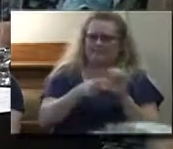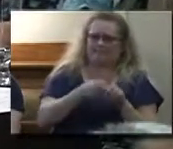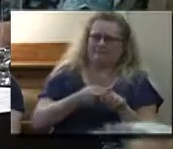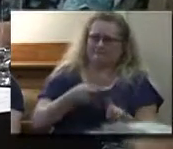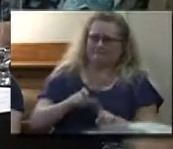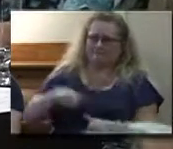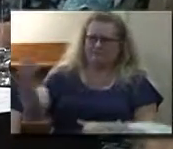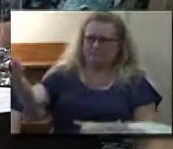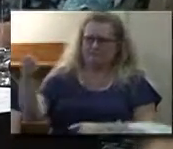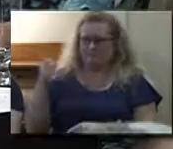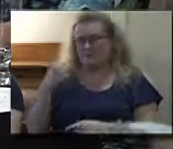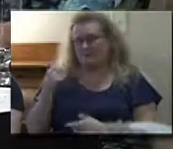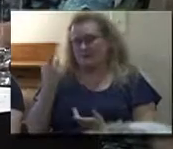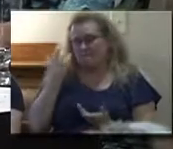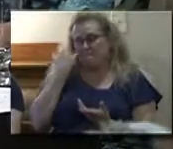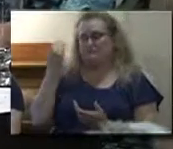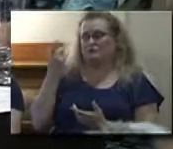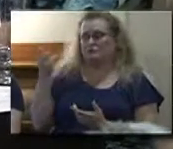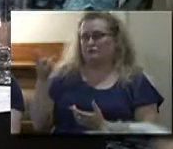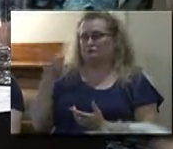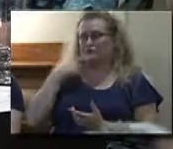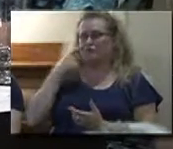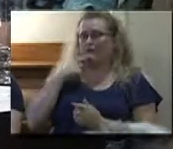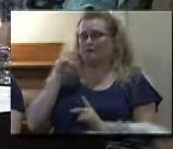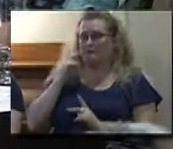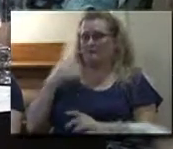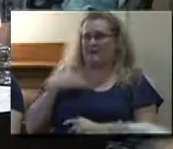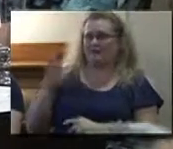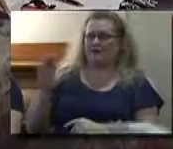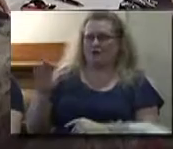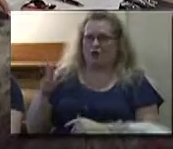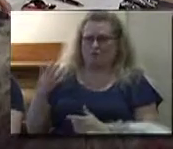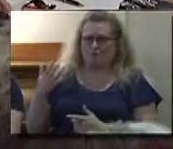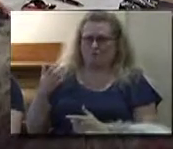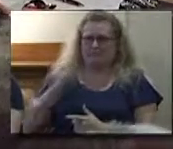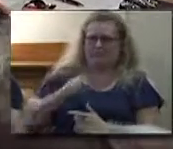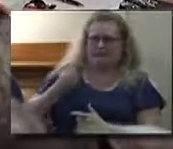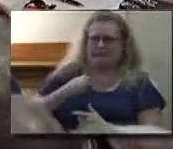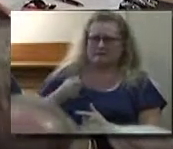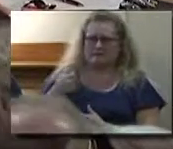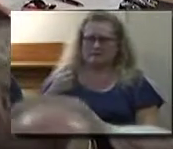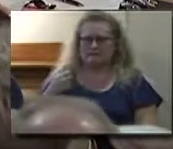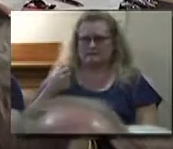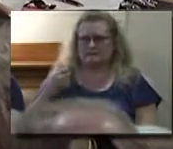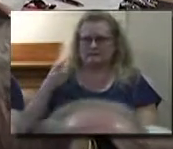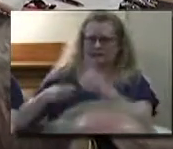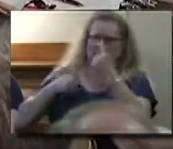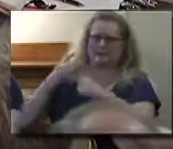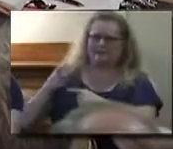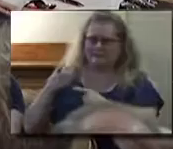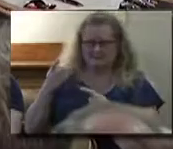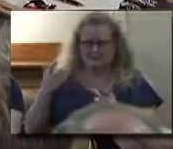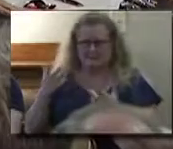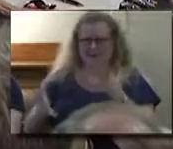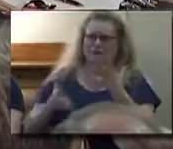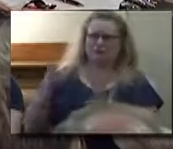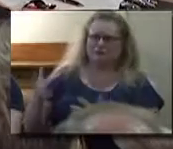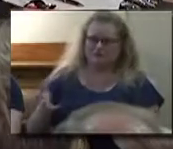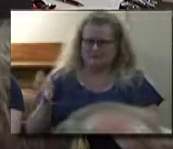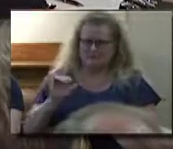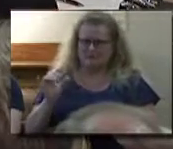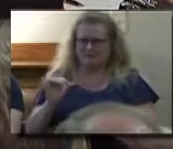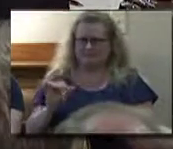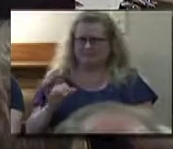imagine hearing have gestures and gang signs. The gang signs, that alone, you know, there's a huge list of gang